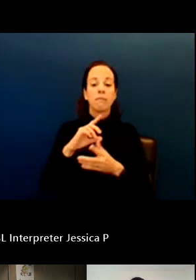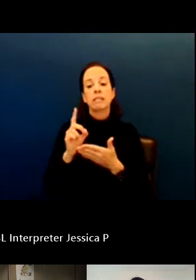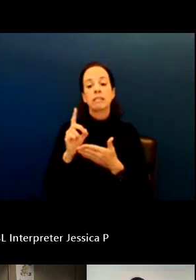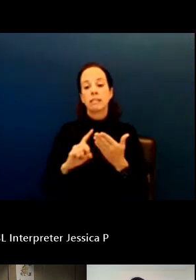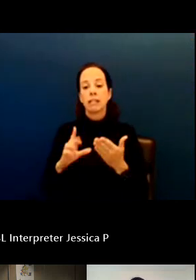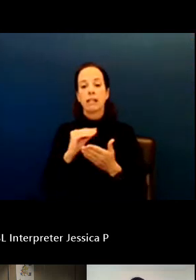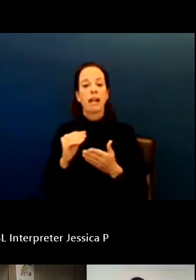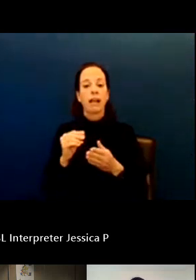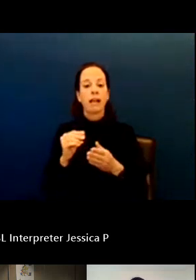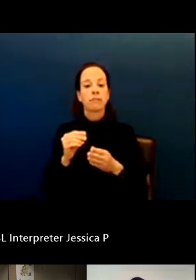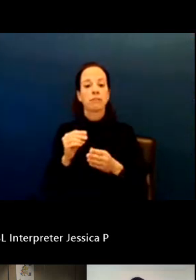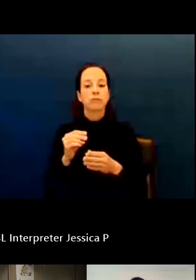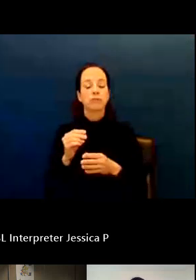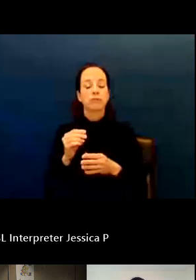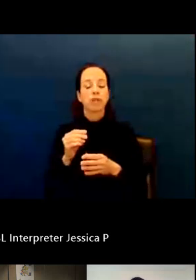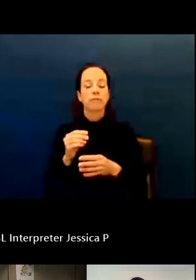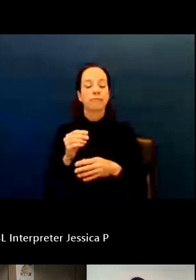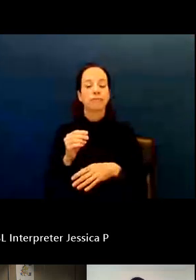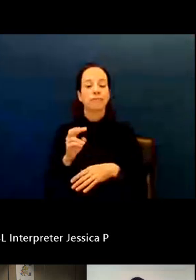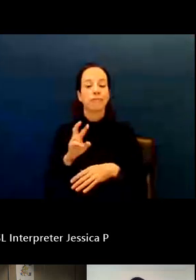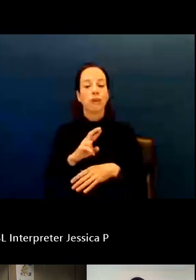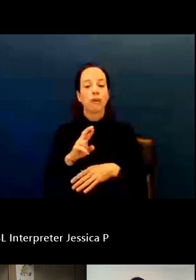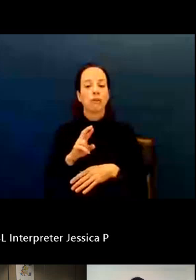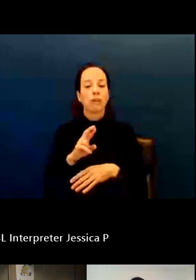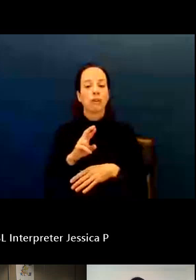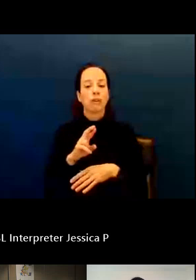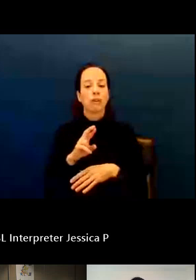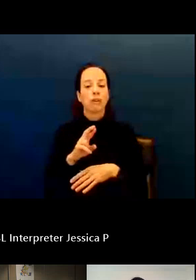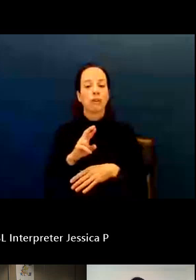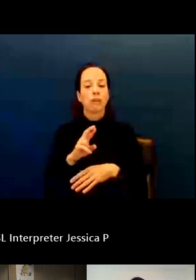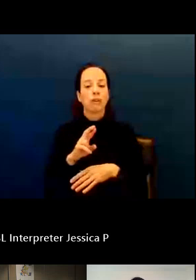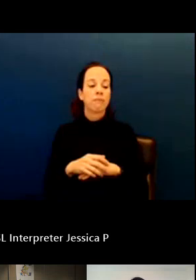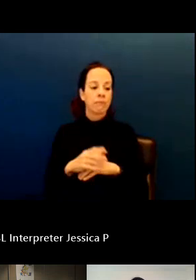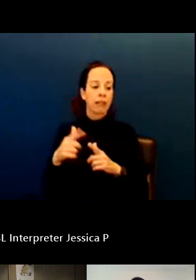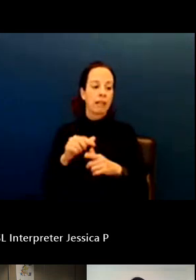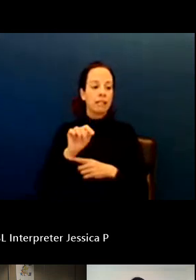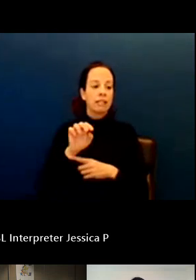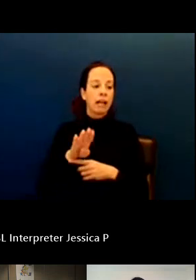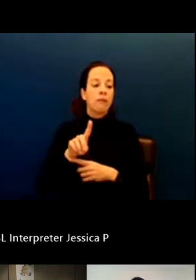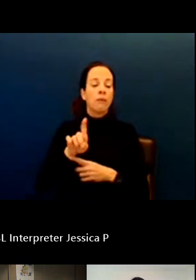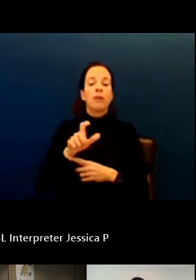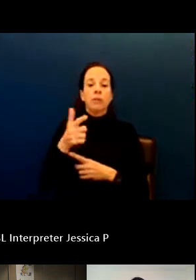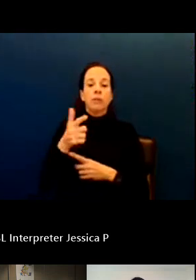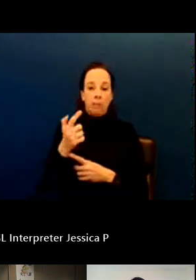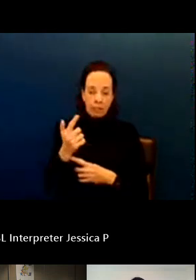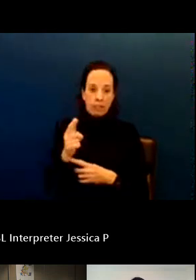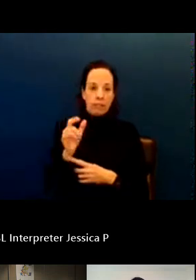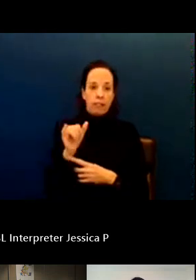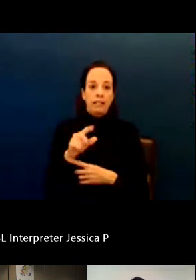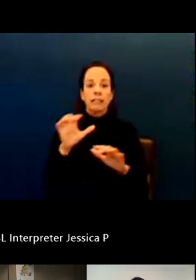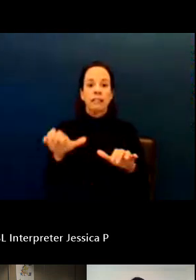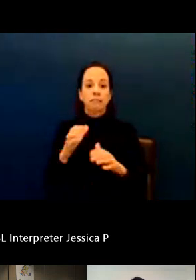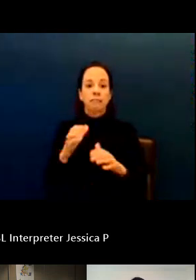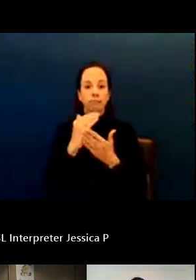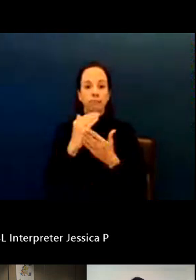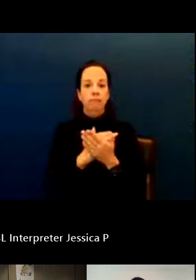right-of-way. And then tab 121 is an action item to